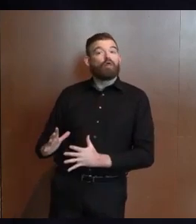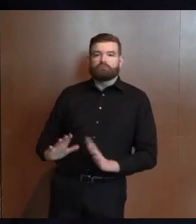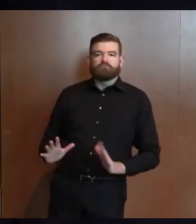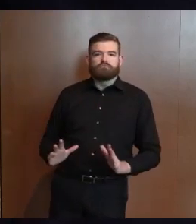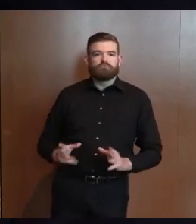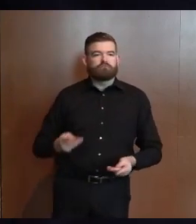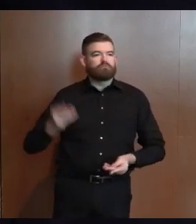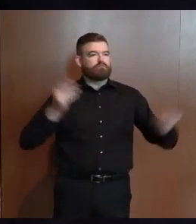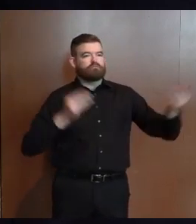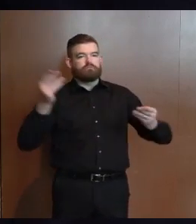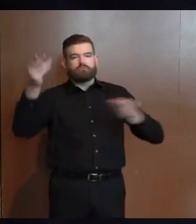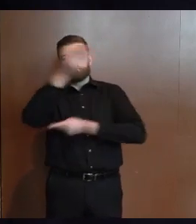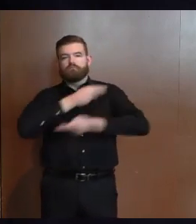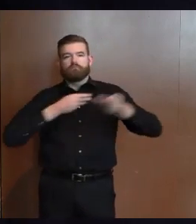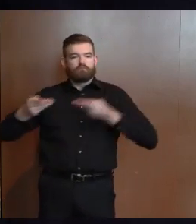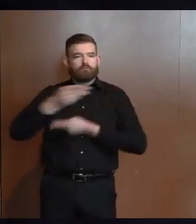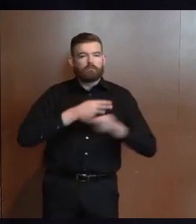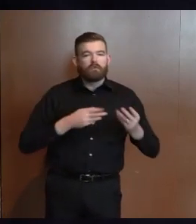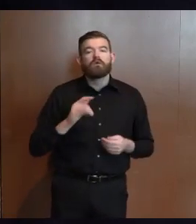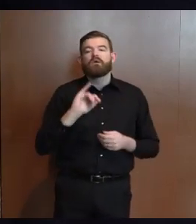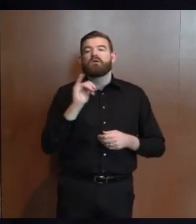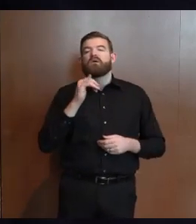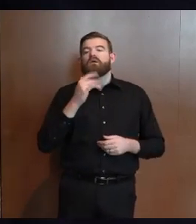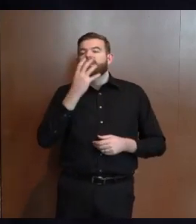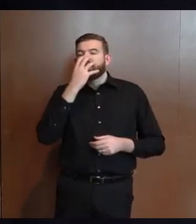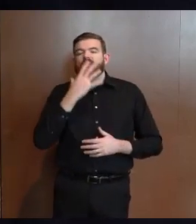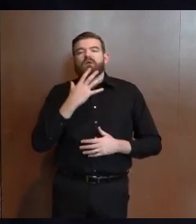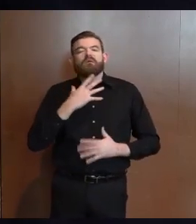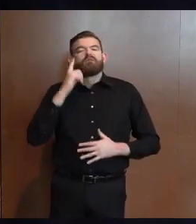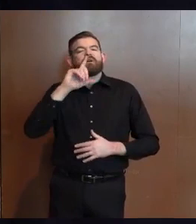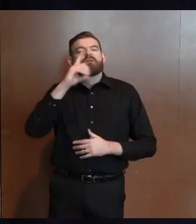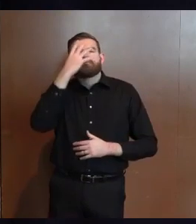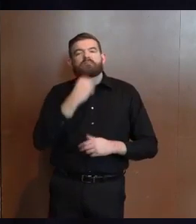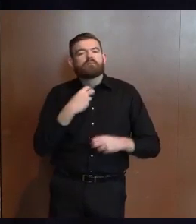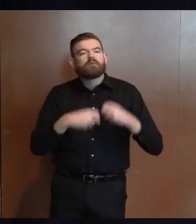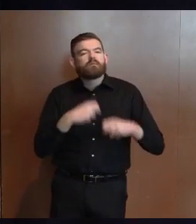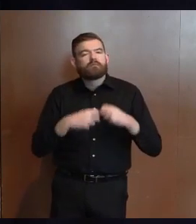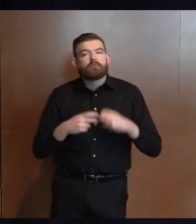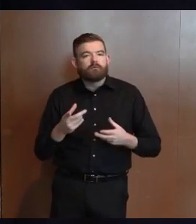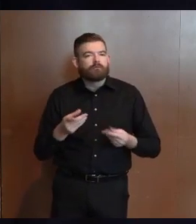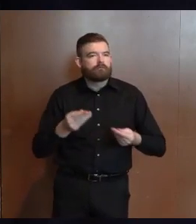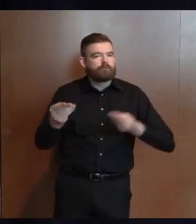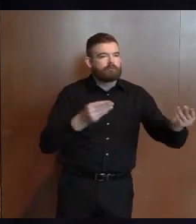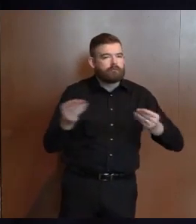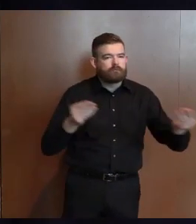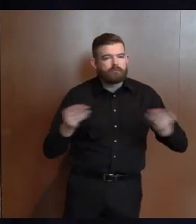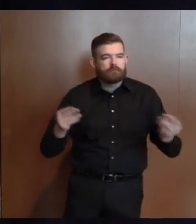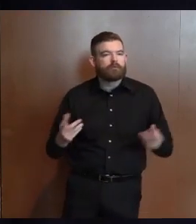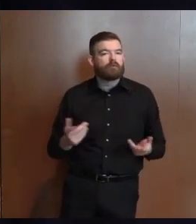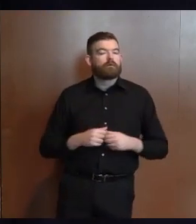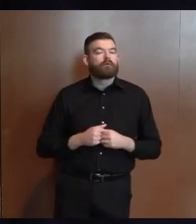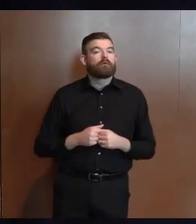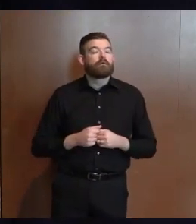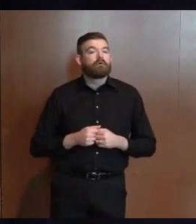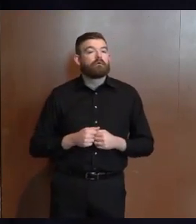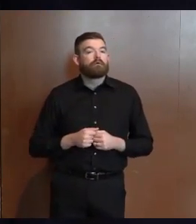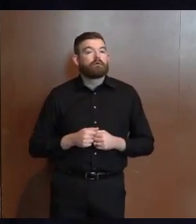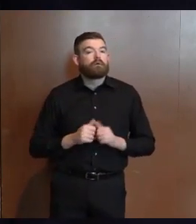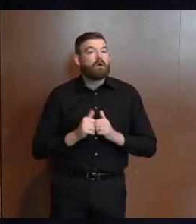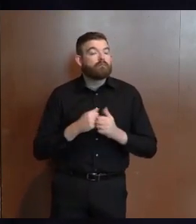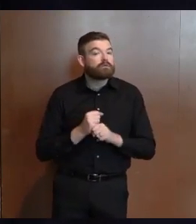However, if we have to make allocation decisions, we will do that in